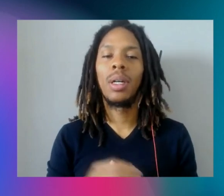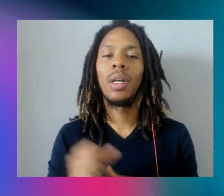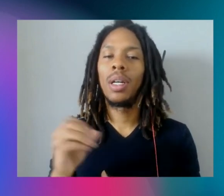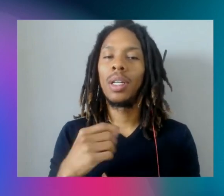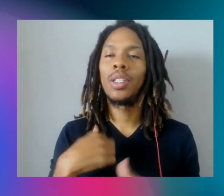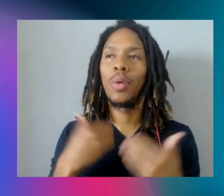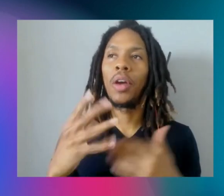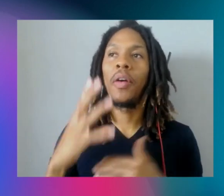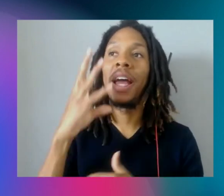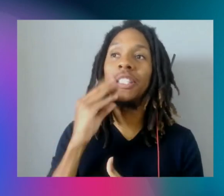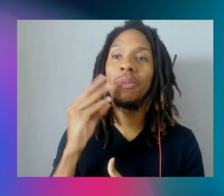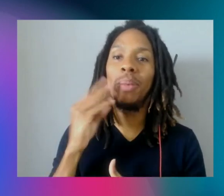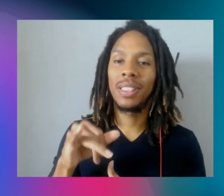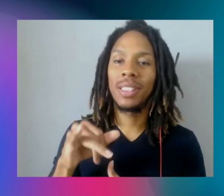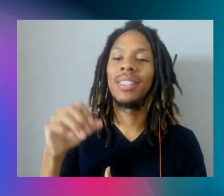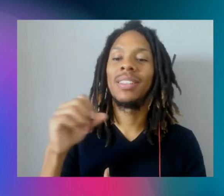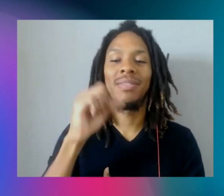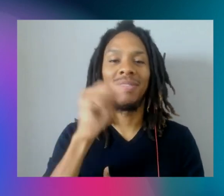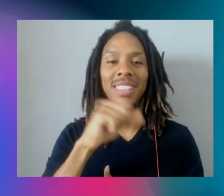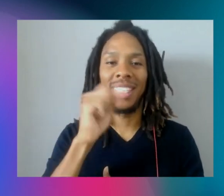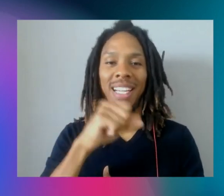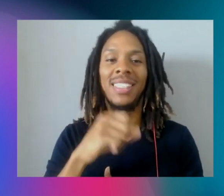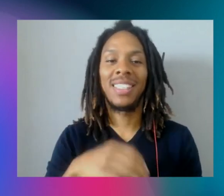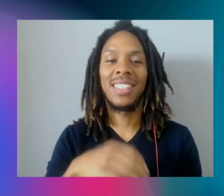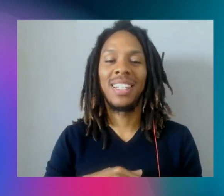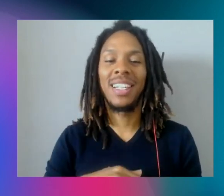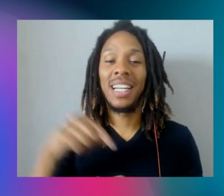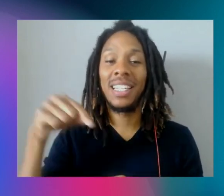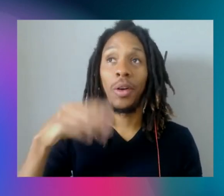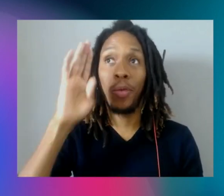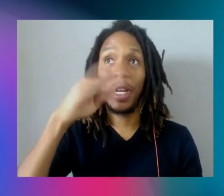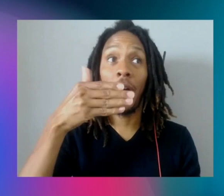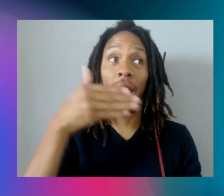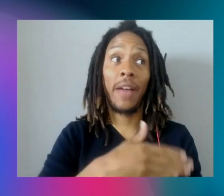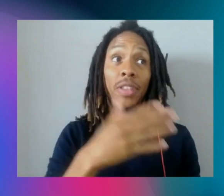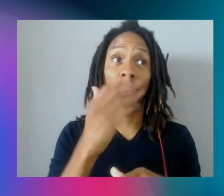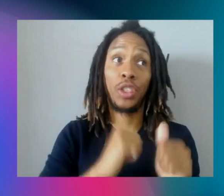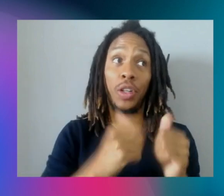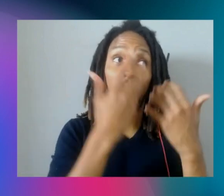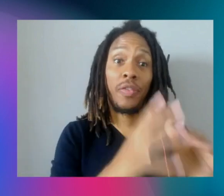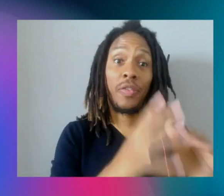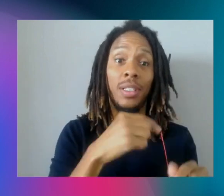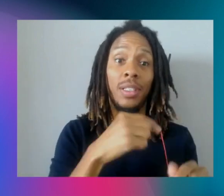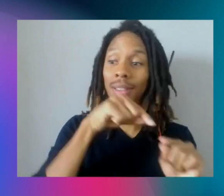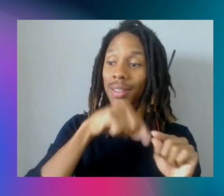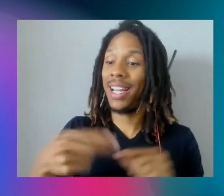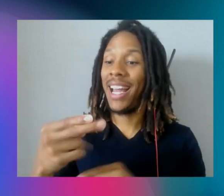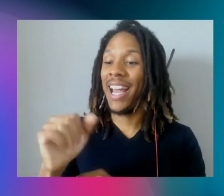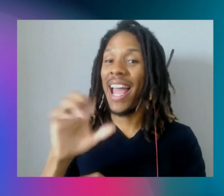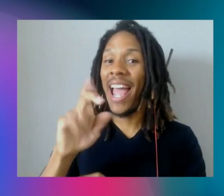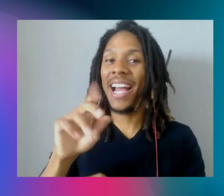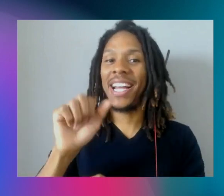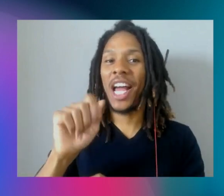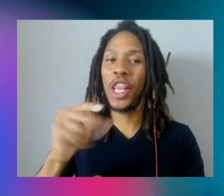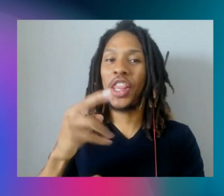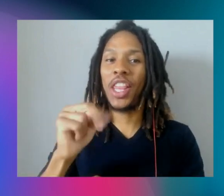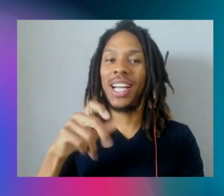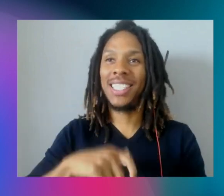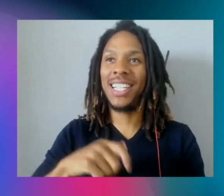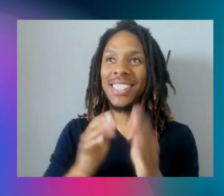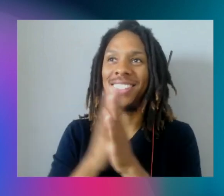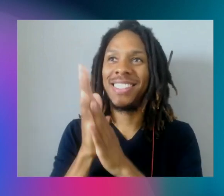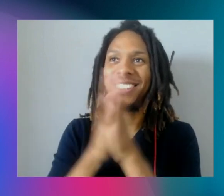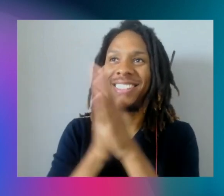that. Yes, That's right. downstairs. So Brian, in the, we know where to go after the show. Oh yes, hackathon I'll be time. expecting you there. Hackathon